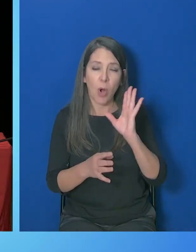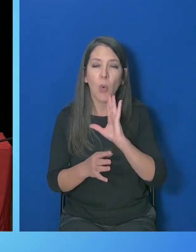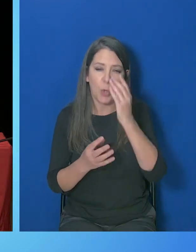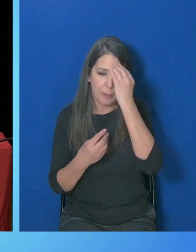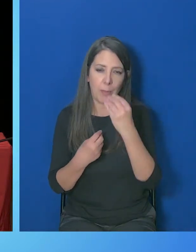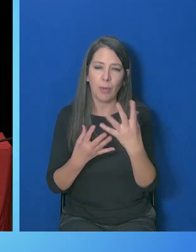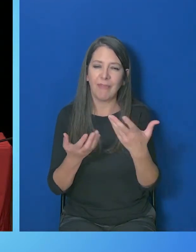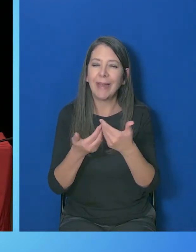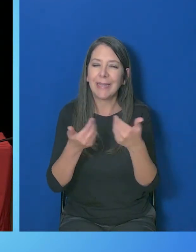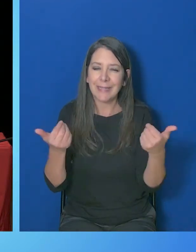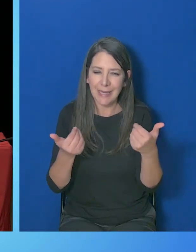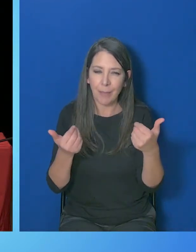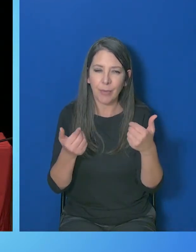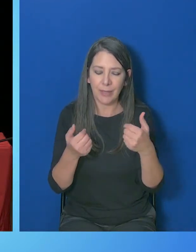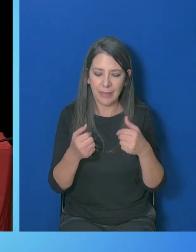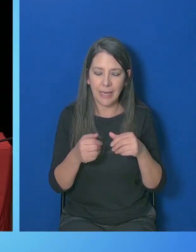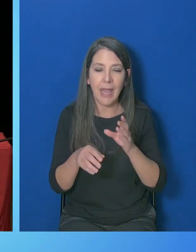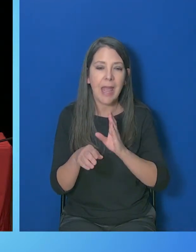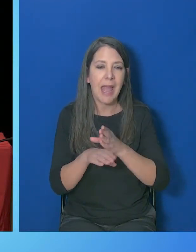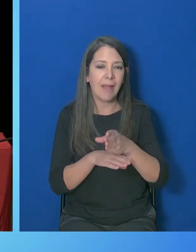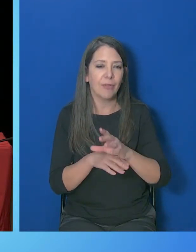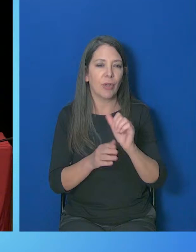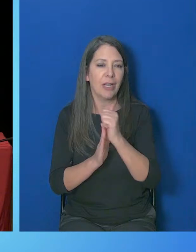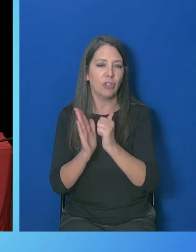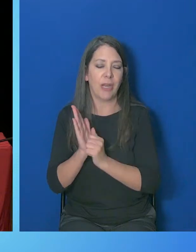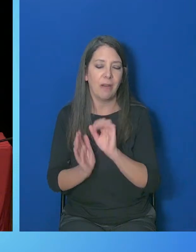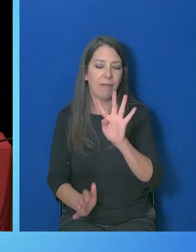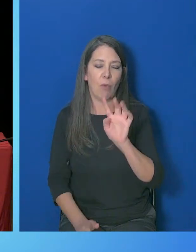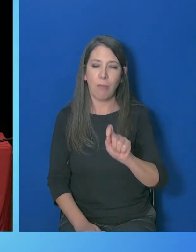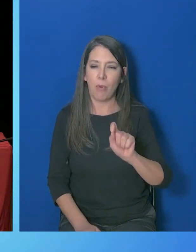provided separately under agenda item 4.1.